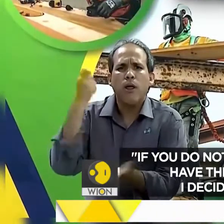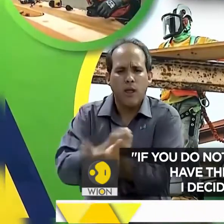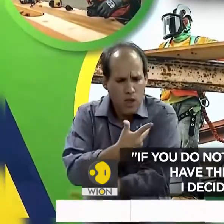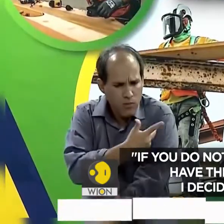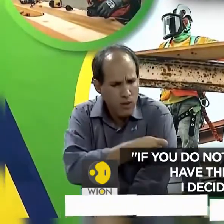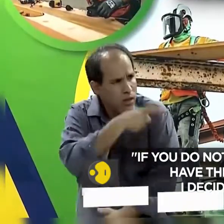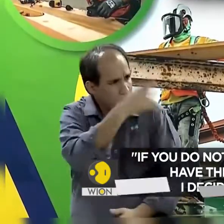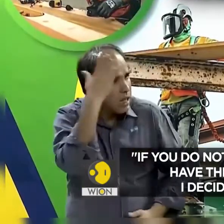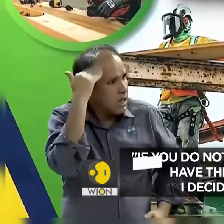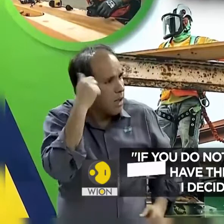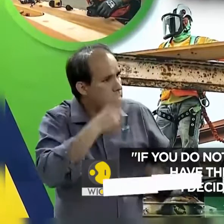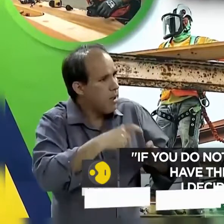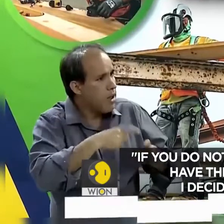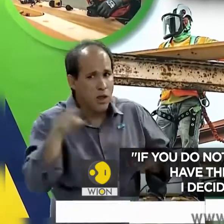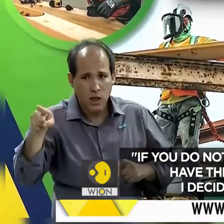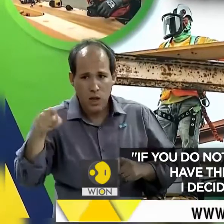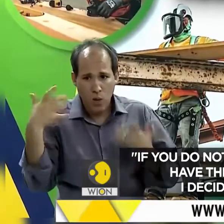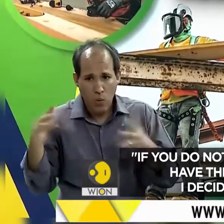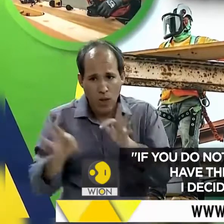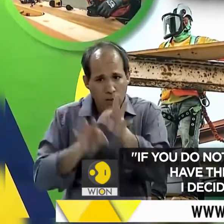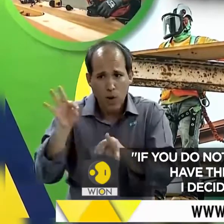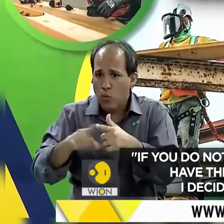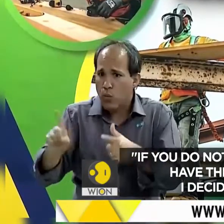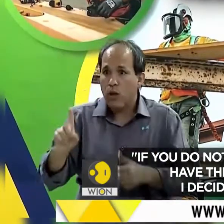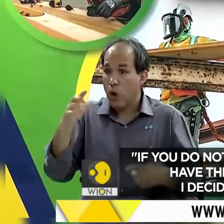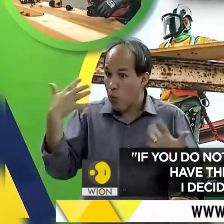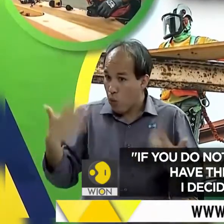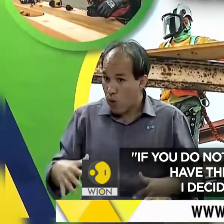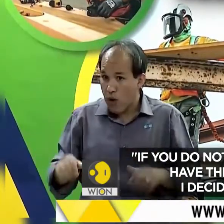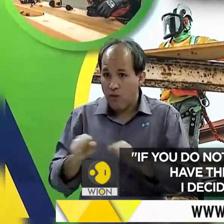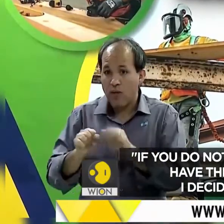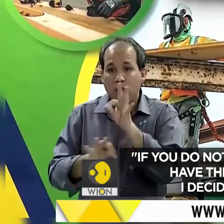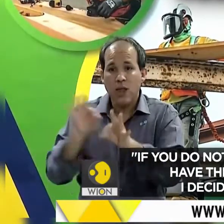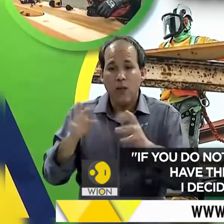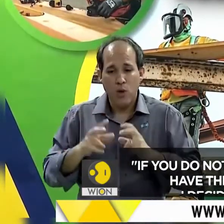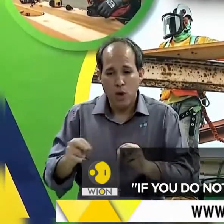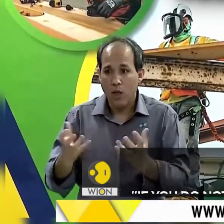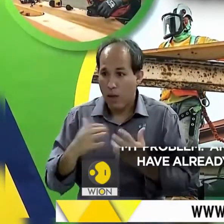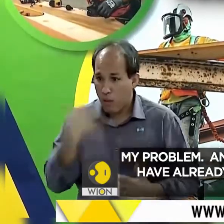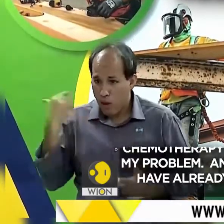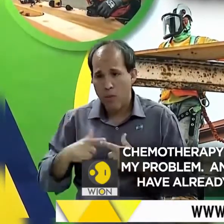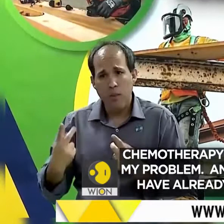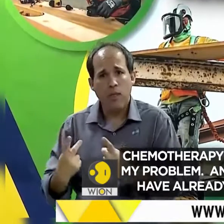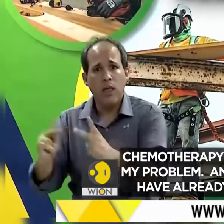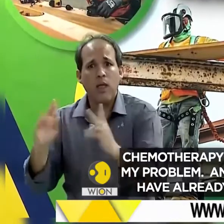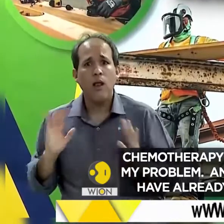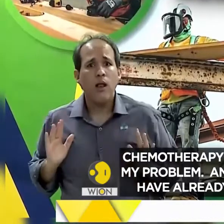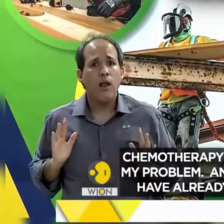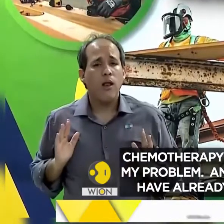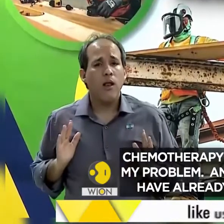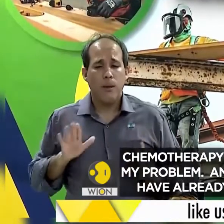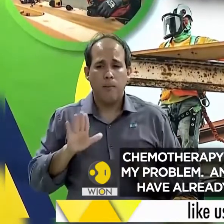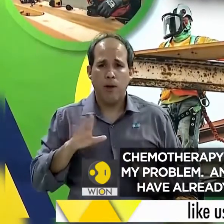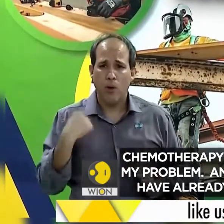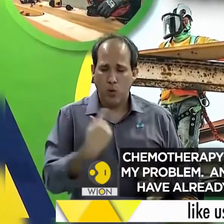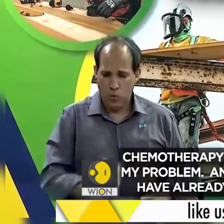If you do not want to be treated, you have the right not to be treated. I decide, for example, not to do chemotherapy, and